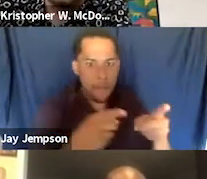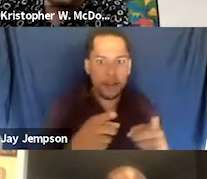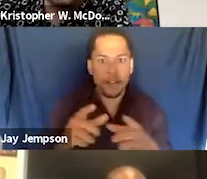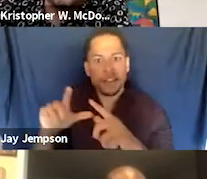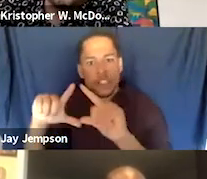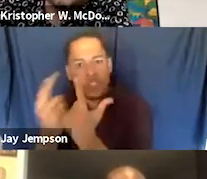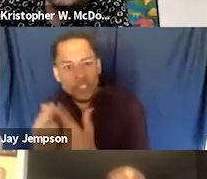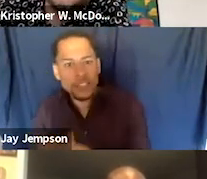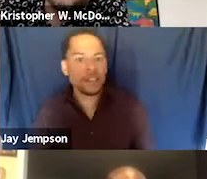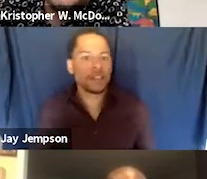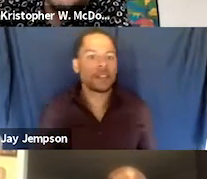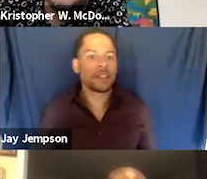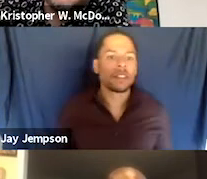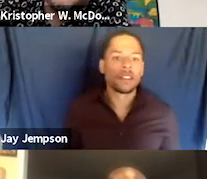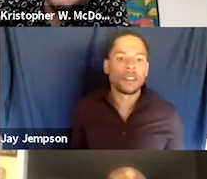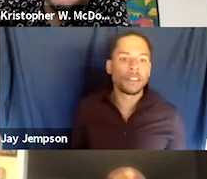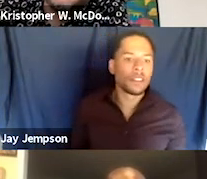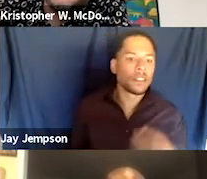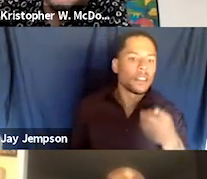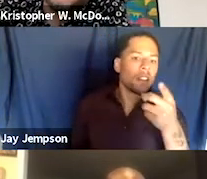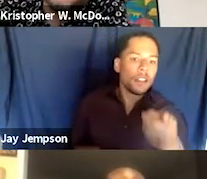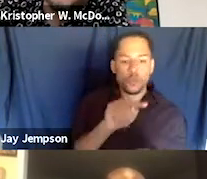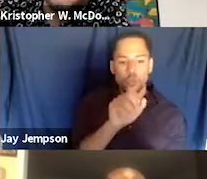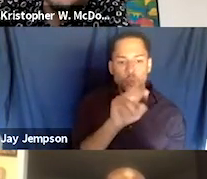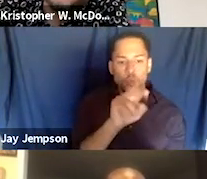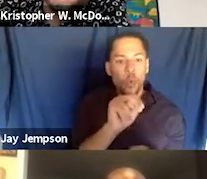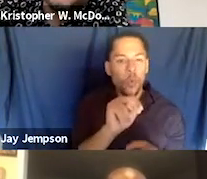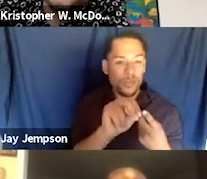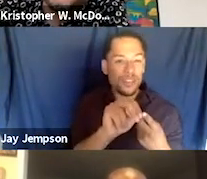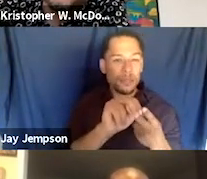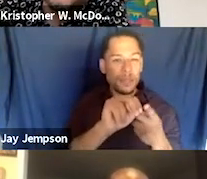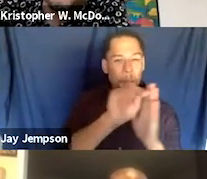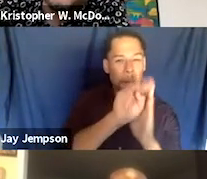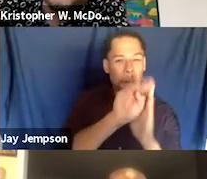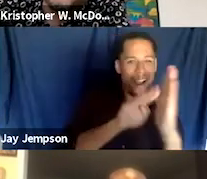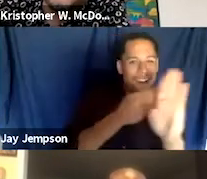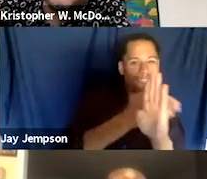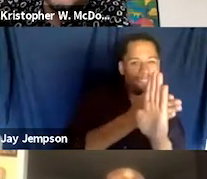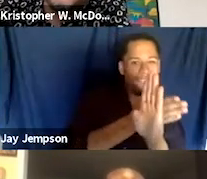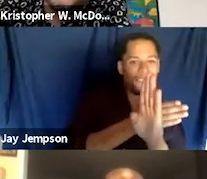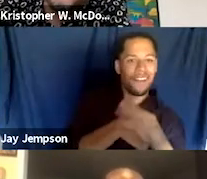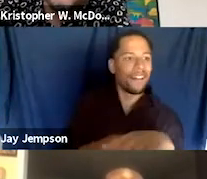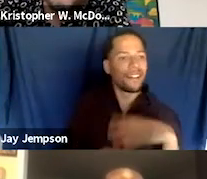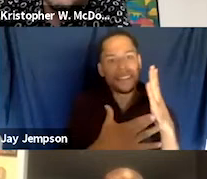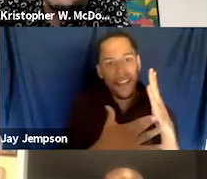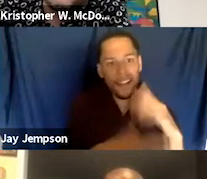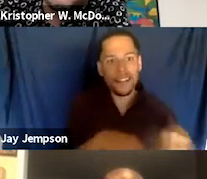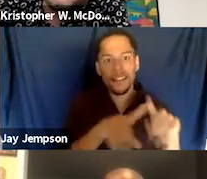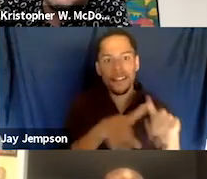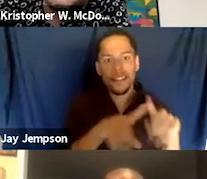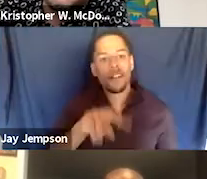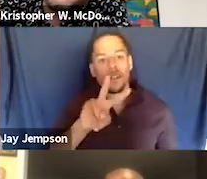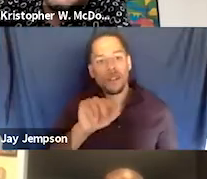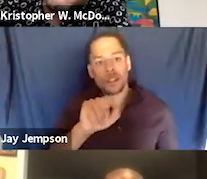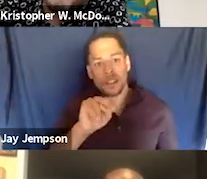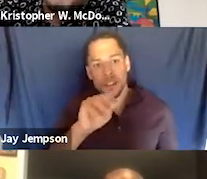as just the logistics behind the scene, technology-wise. Vanessa and Tiff, they've all